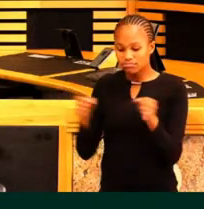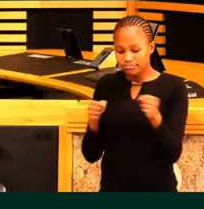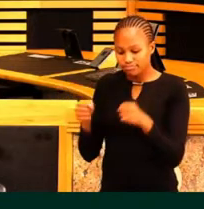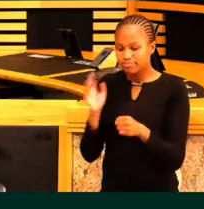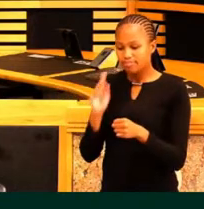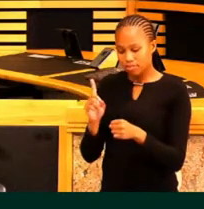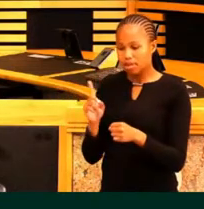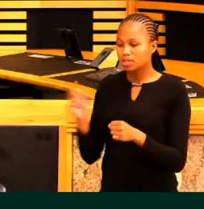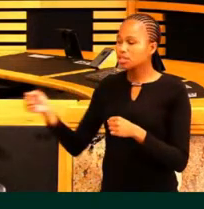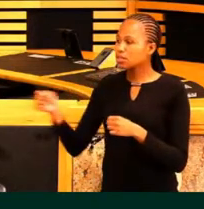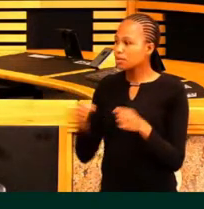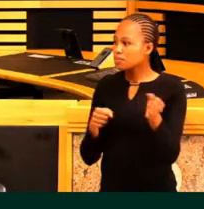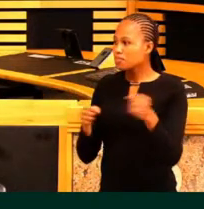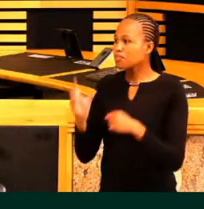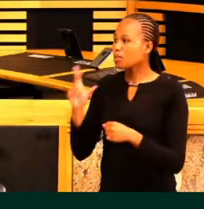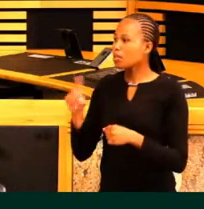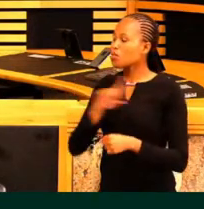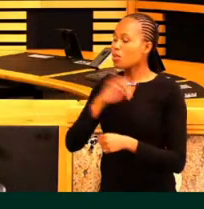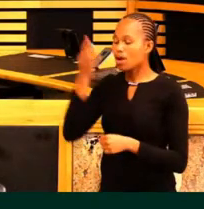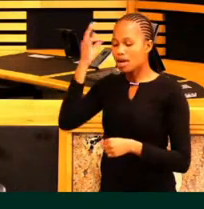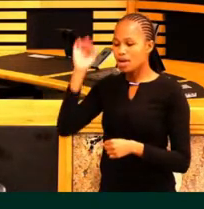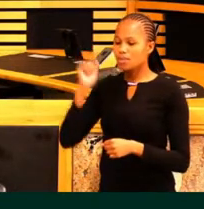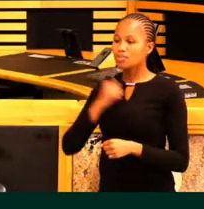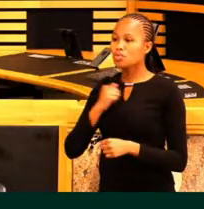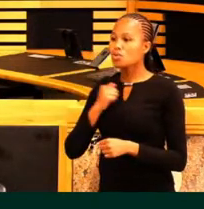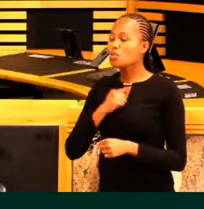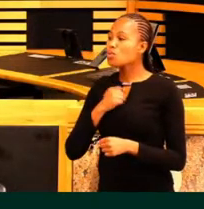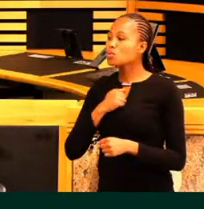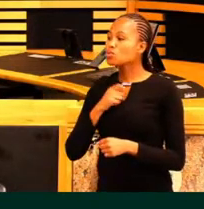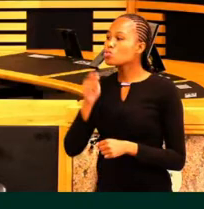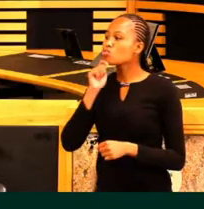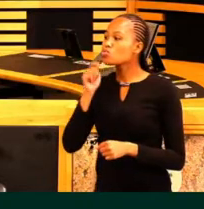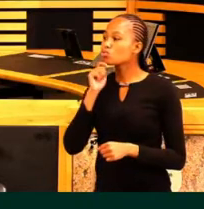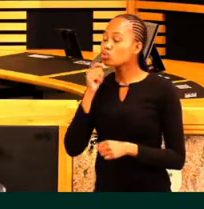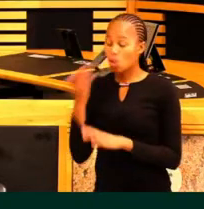because that is